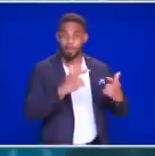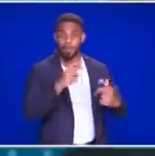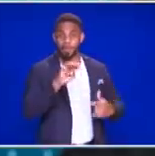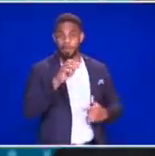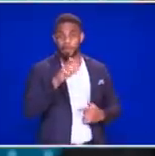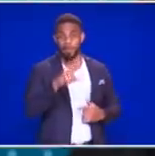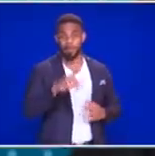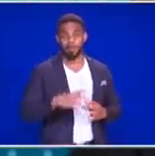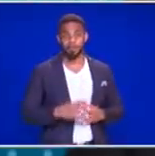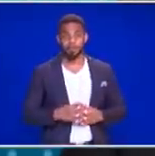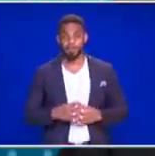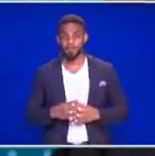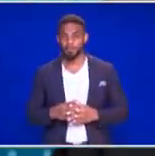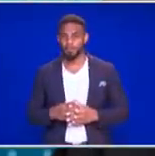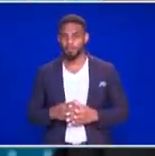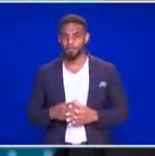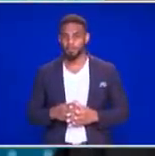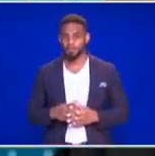over to Michael.